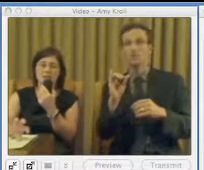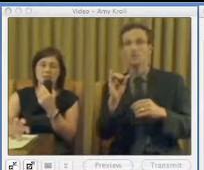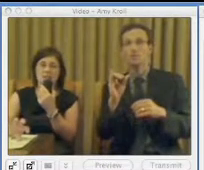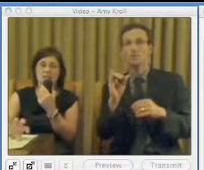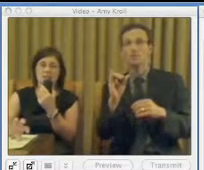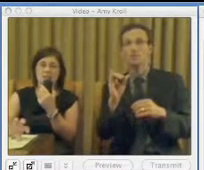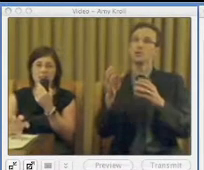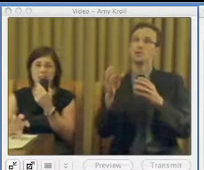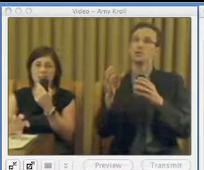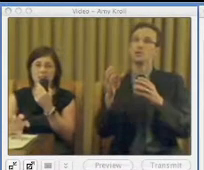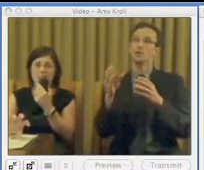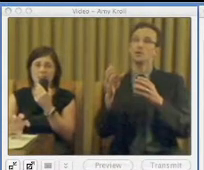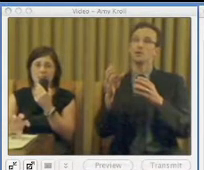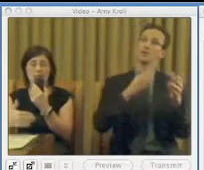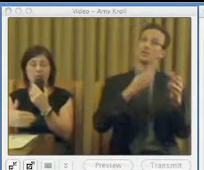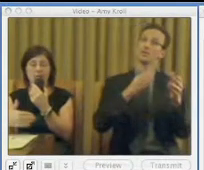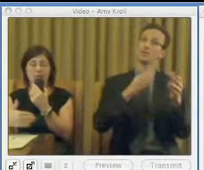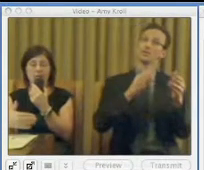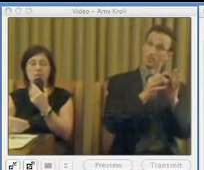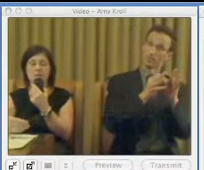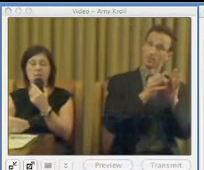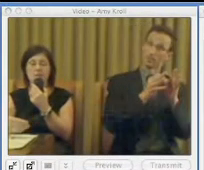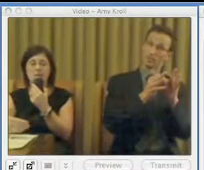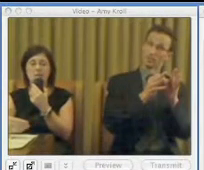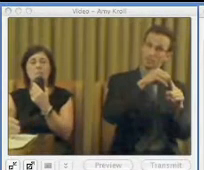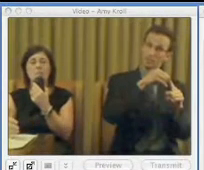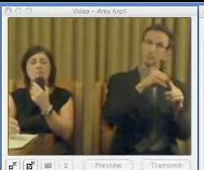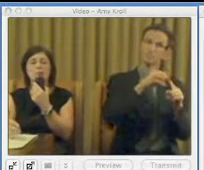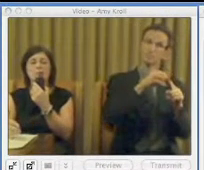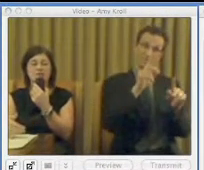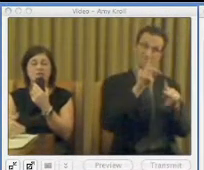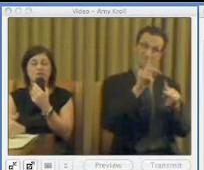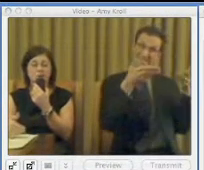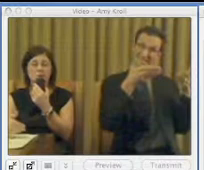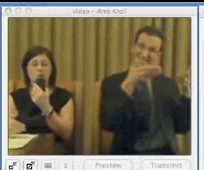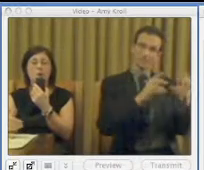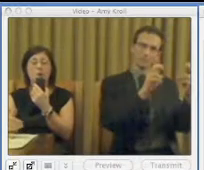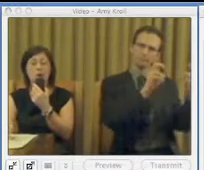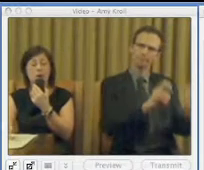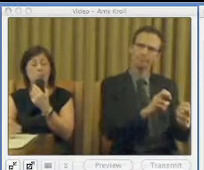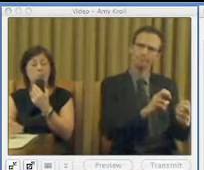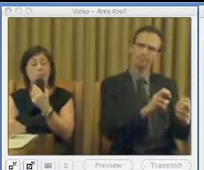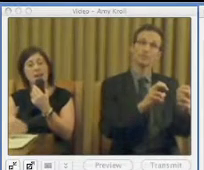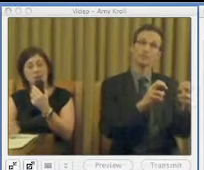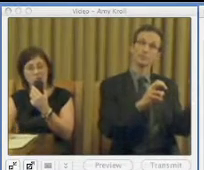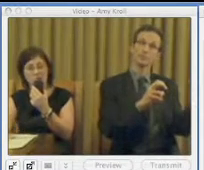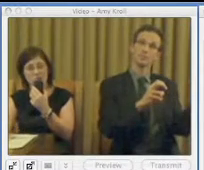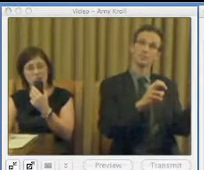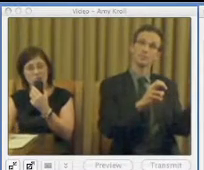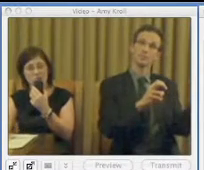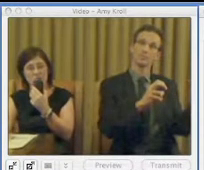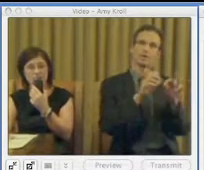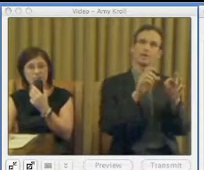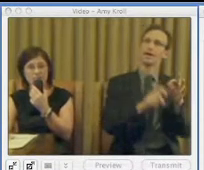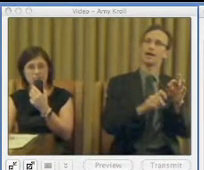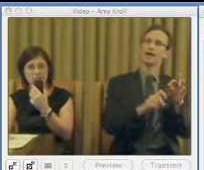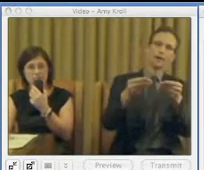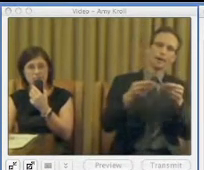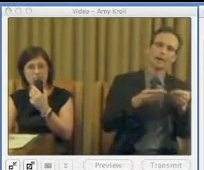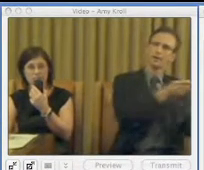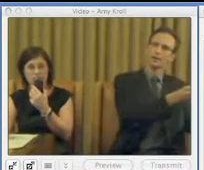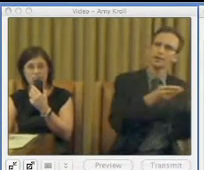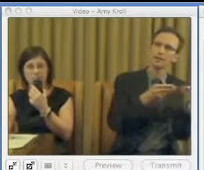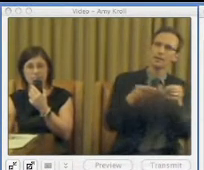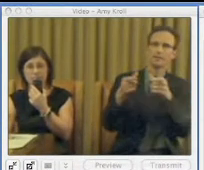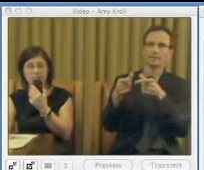in the community setting, in a face-to-face setting, the interpreter will have to work in both language